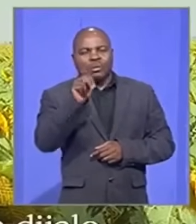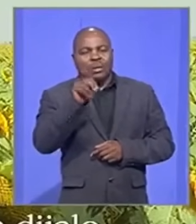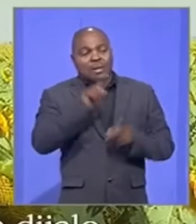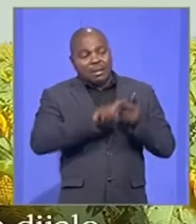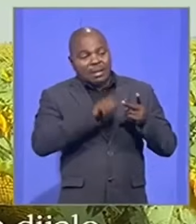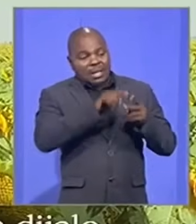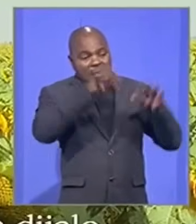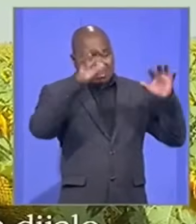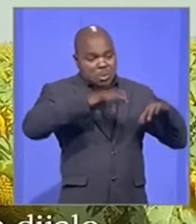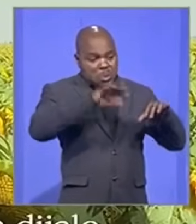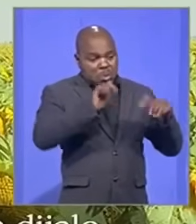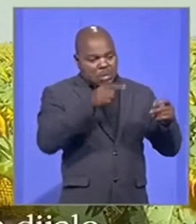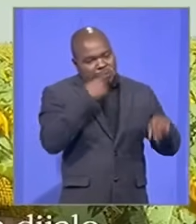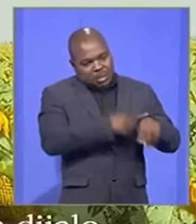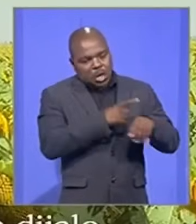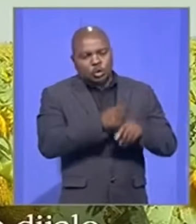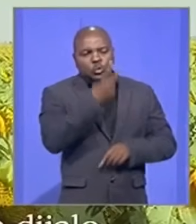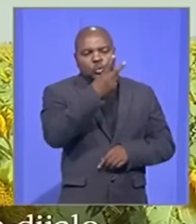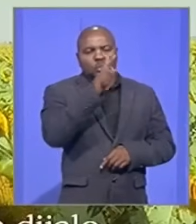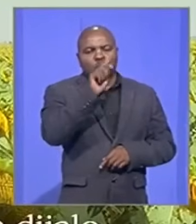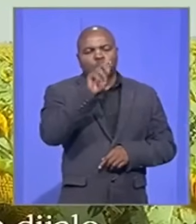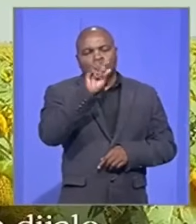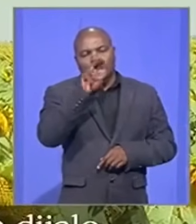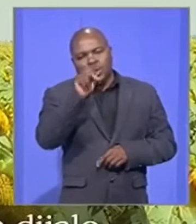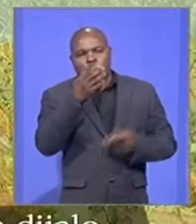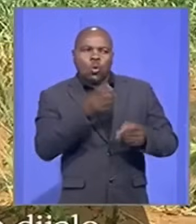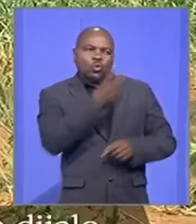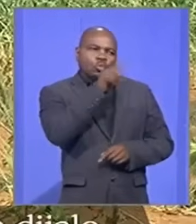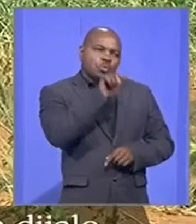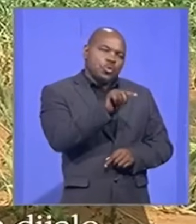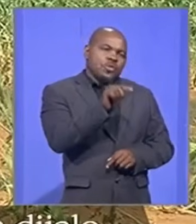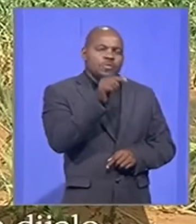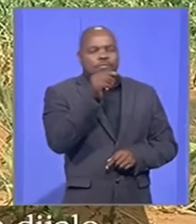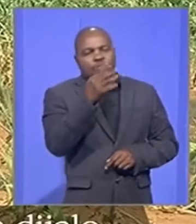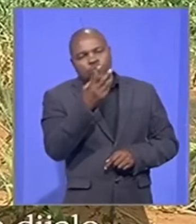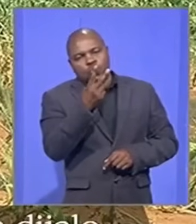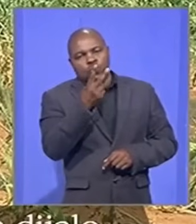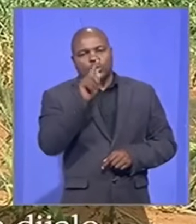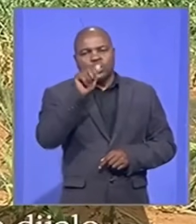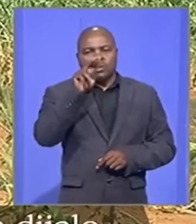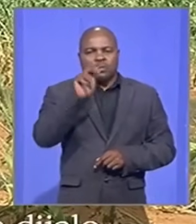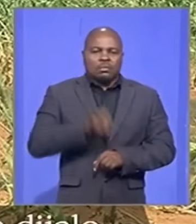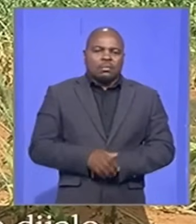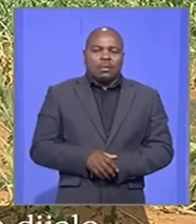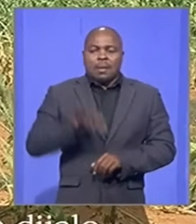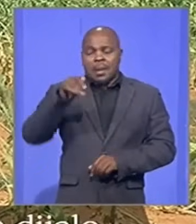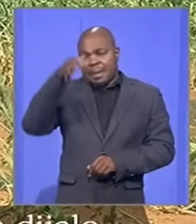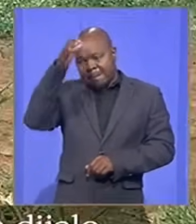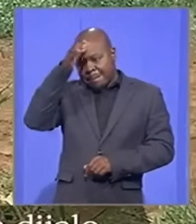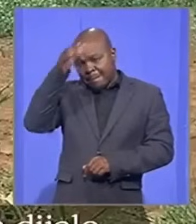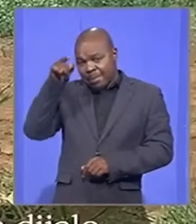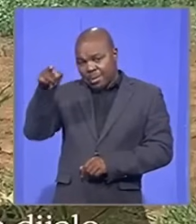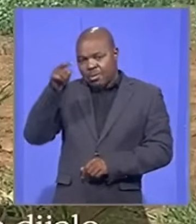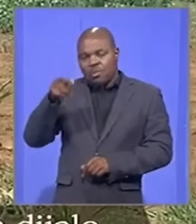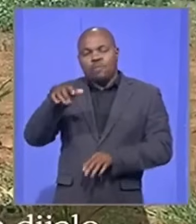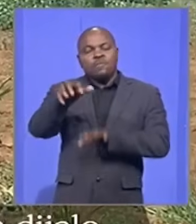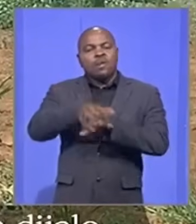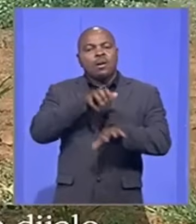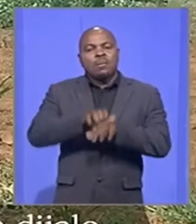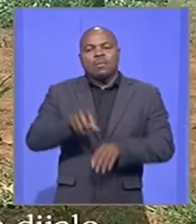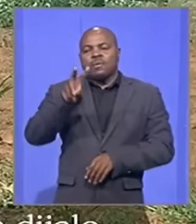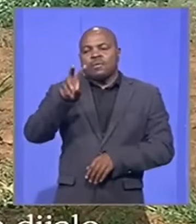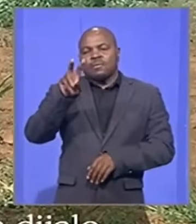tshimwe ke kgona go roba 2 ton 2.5 ton mo go yone. Moitseanape wa tsa ikonomi mo go tsa temothuo Dr. Johnny van der Merwe a re